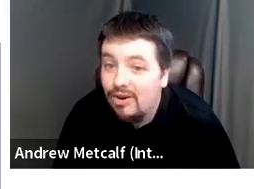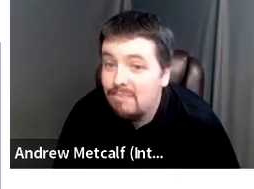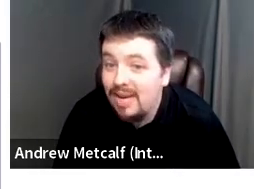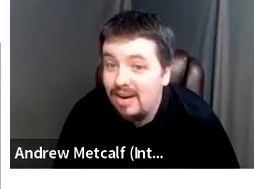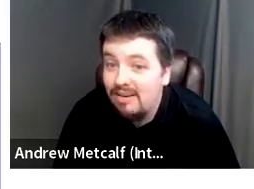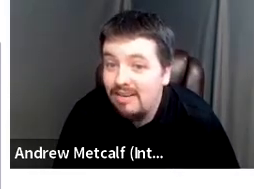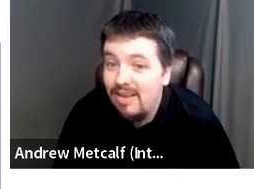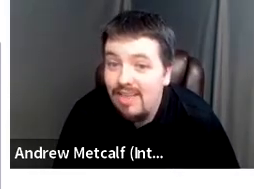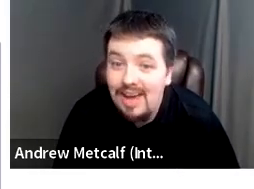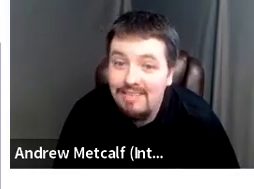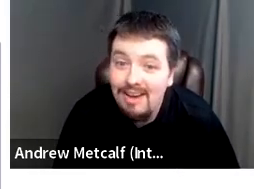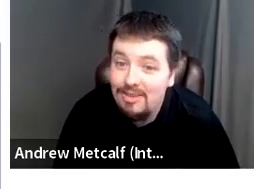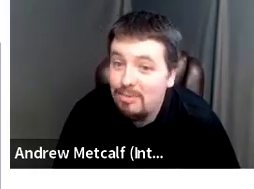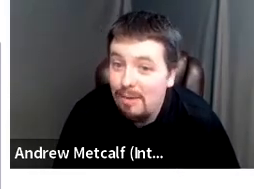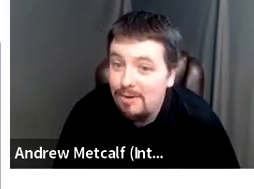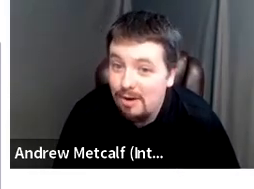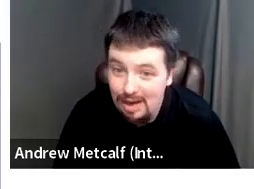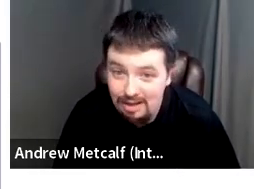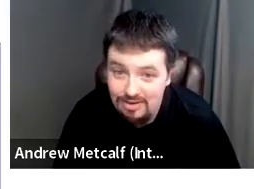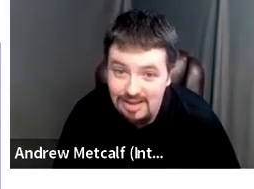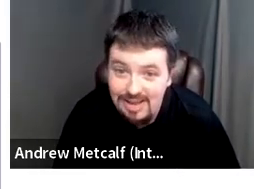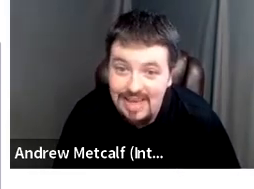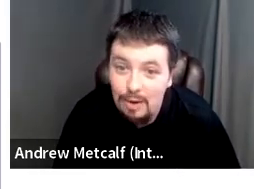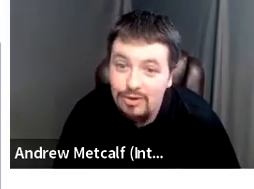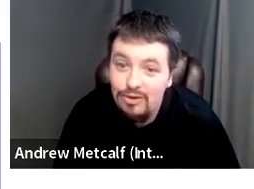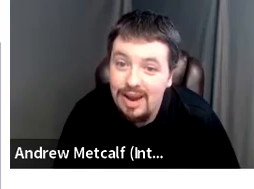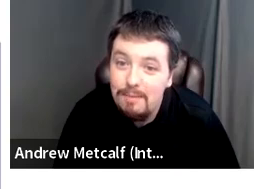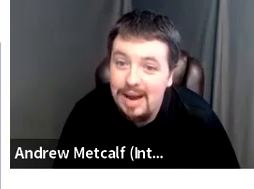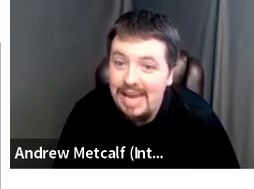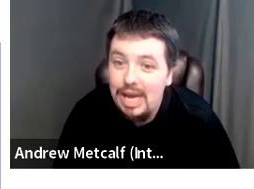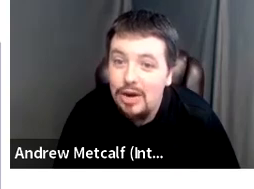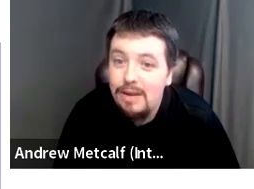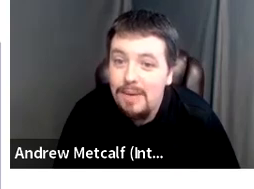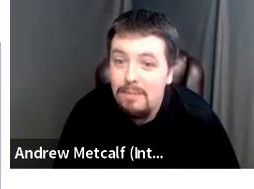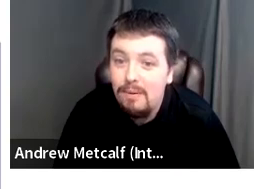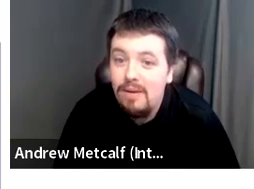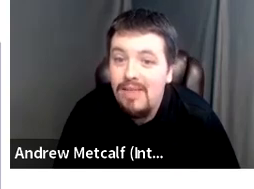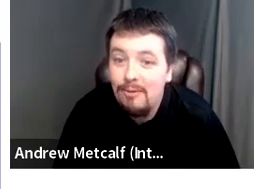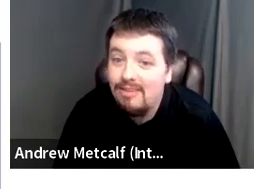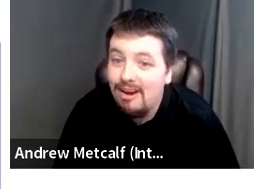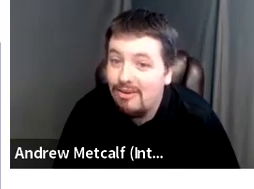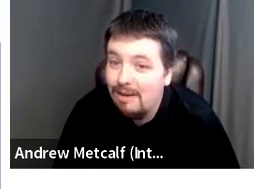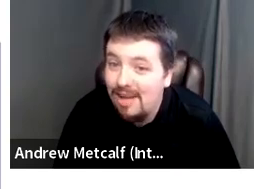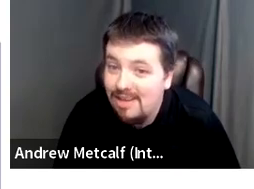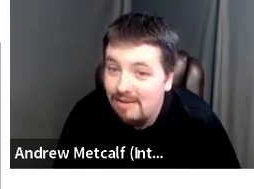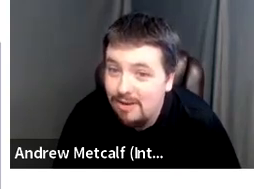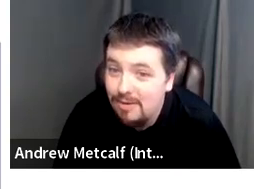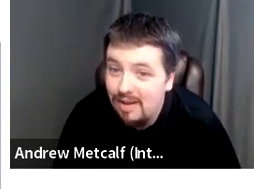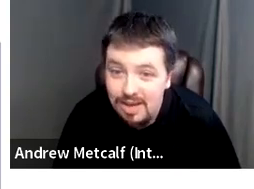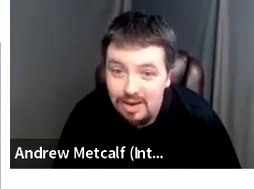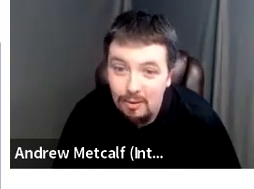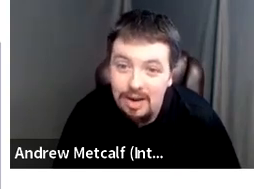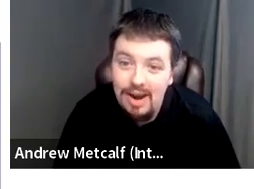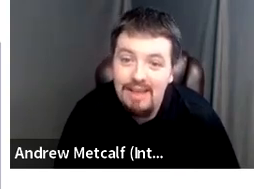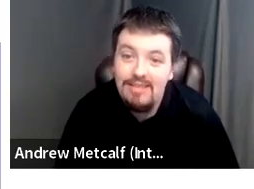also hearing impaired. That is not the proper terminology. That was created by hearing people. That was not created by the deaf